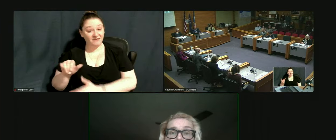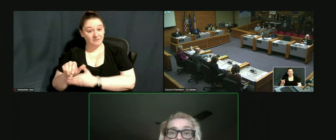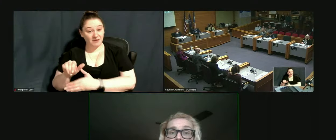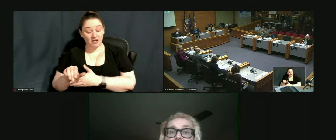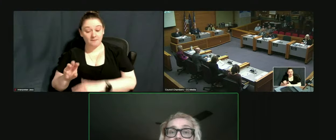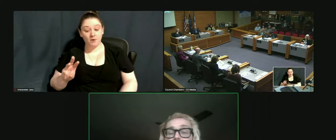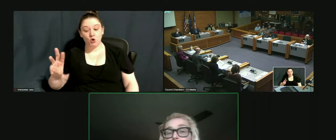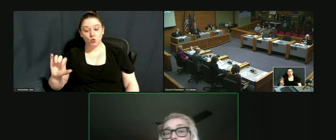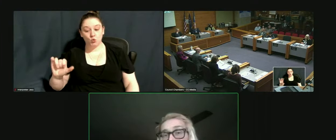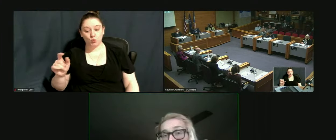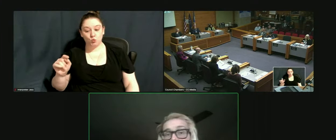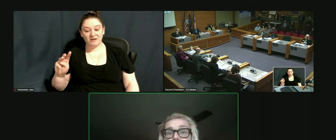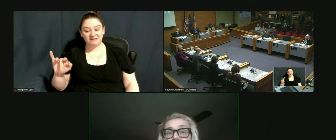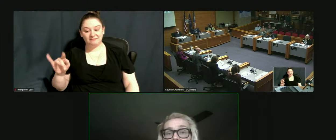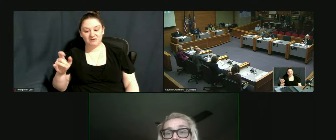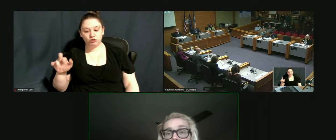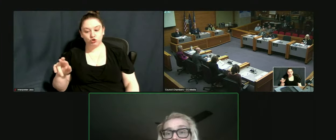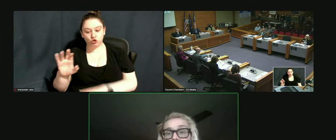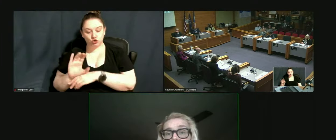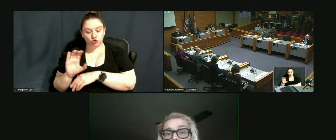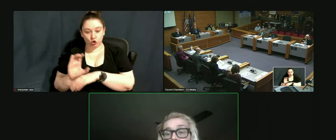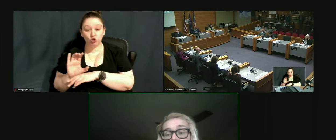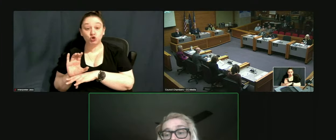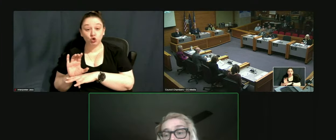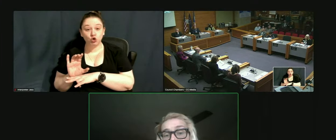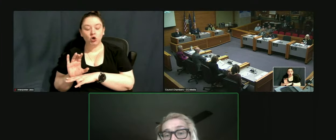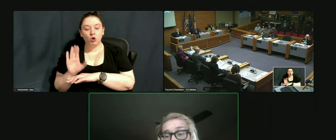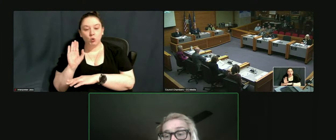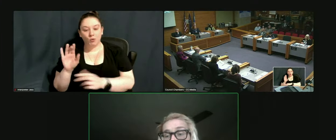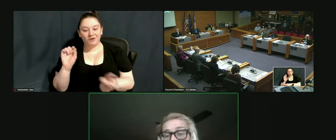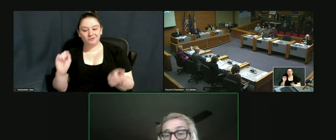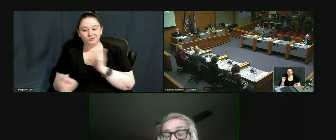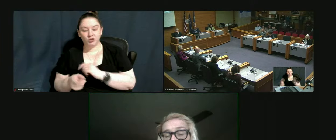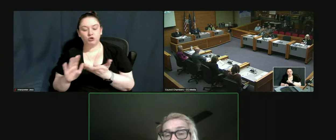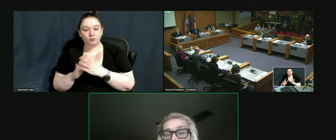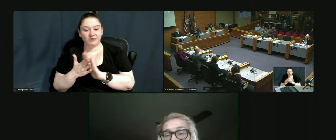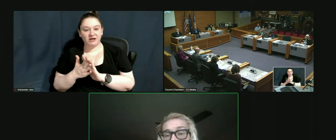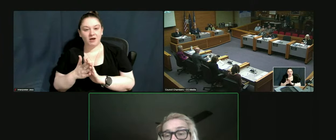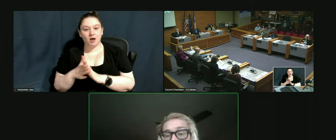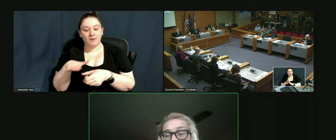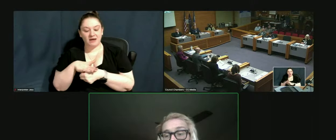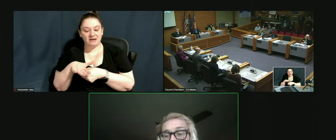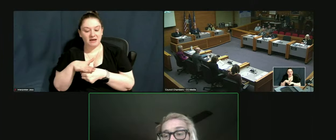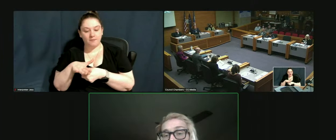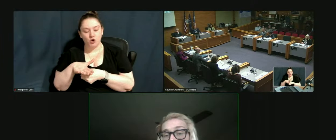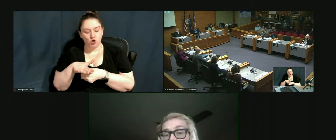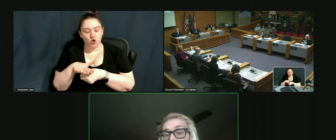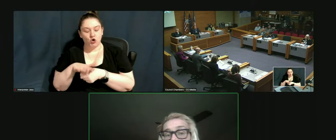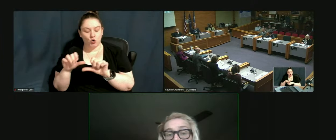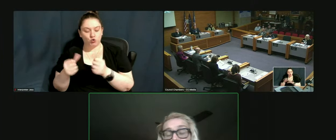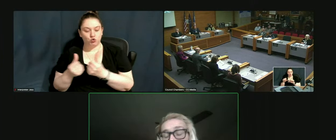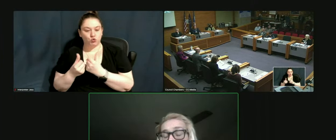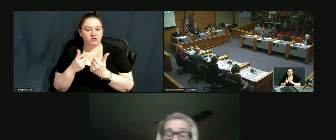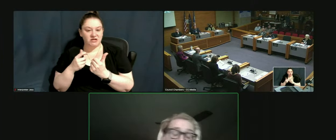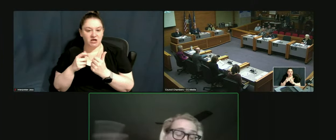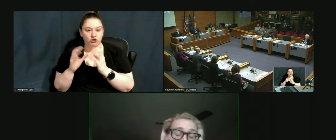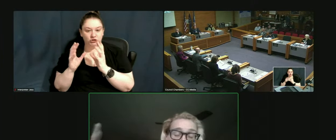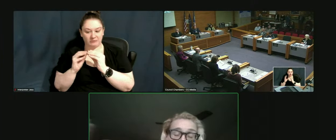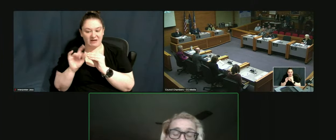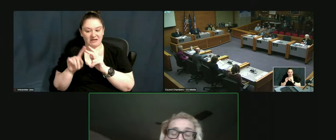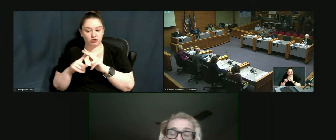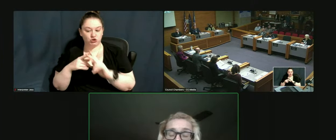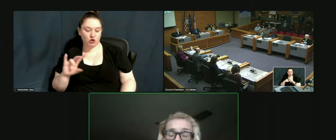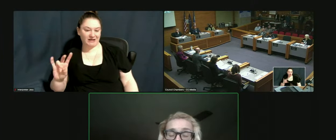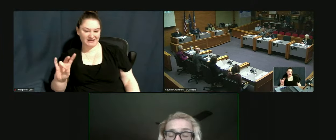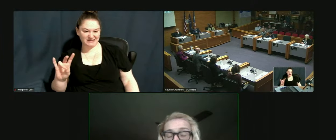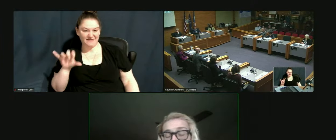still reserved, but we're going to transition into a neighborhood association meeting starting at 7 p.m. This church